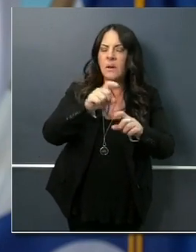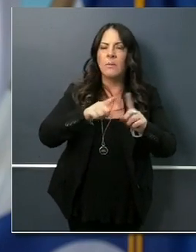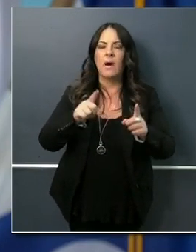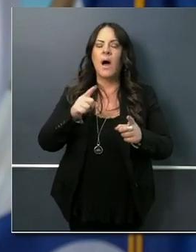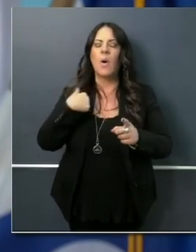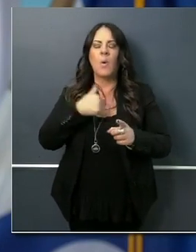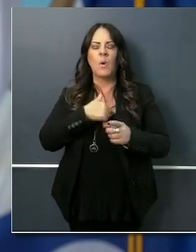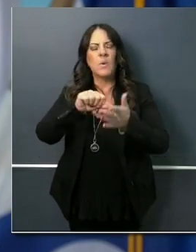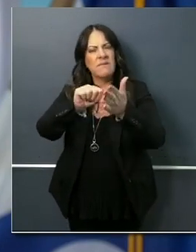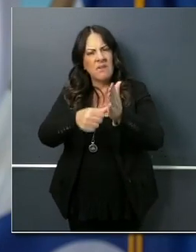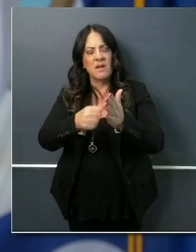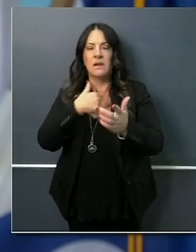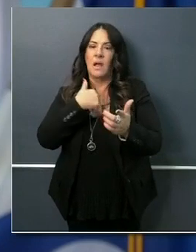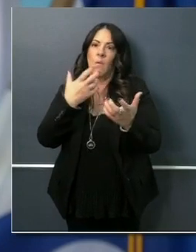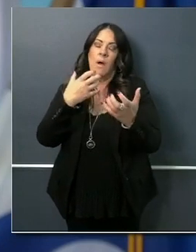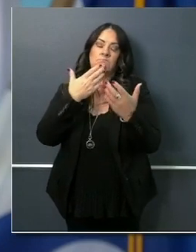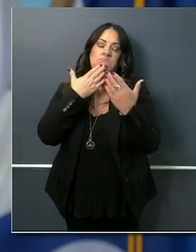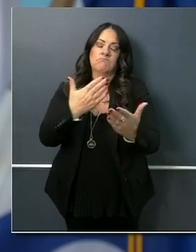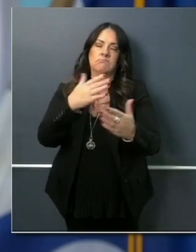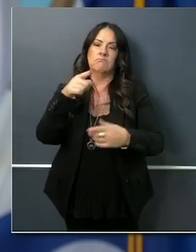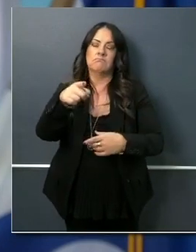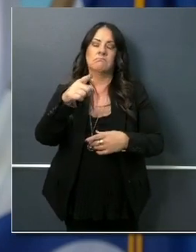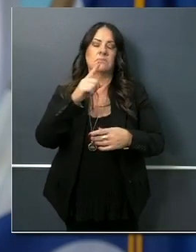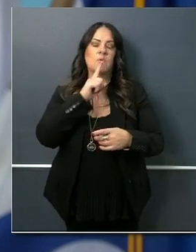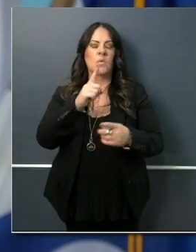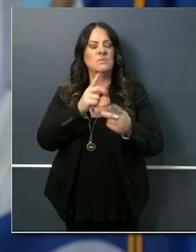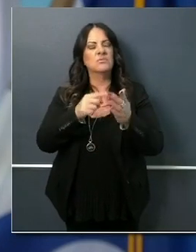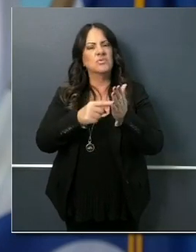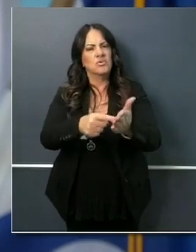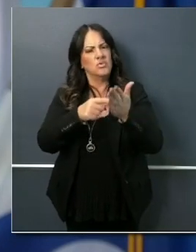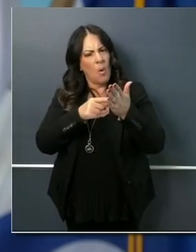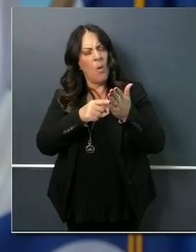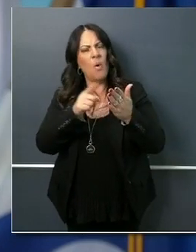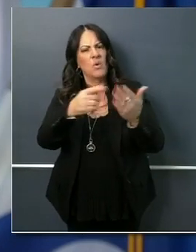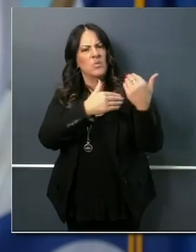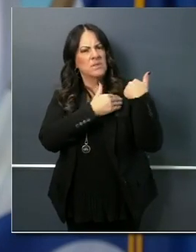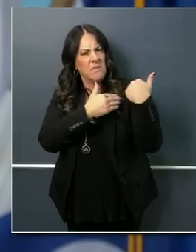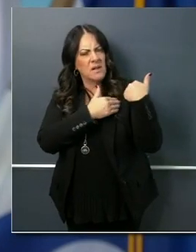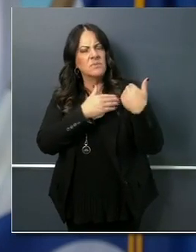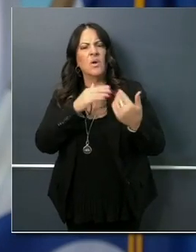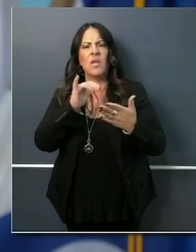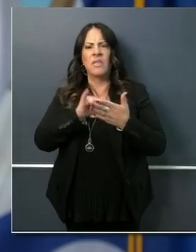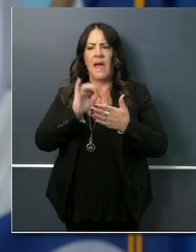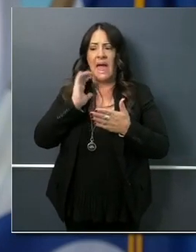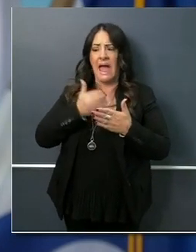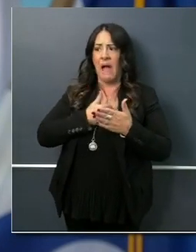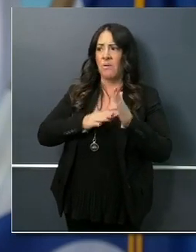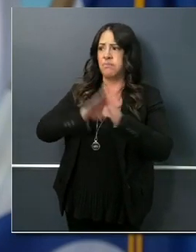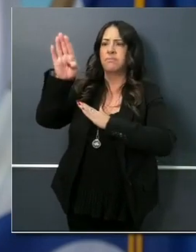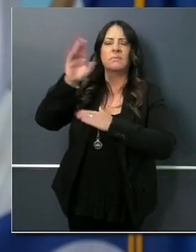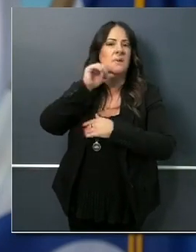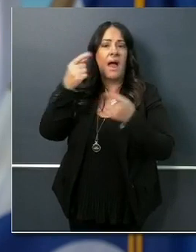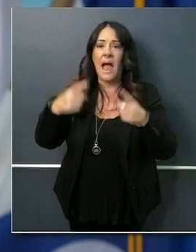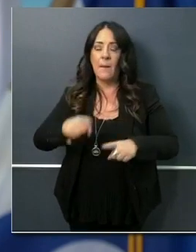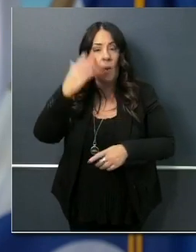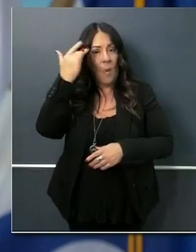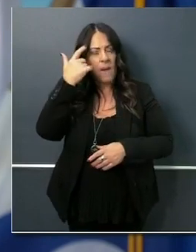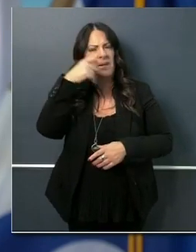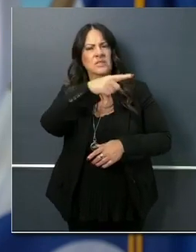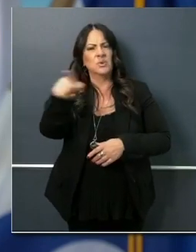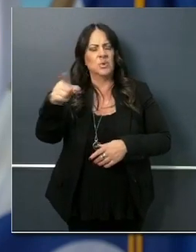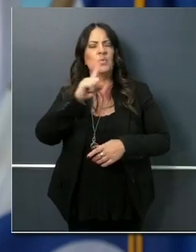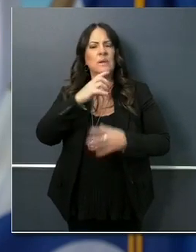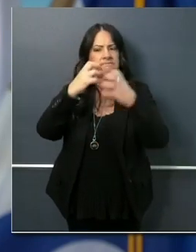we are so grateful to each and every one of you that are responsible for those numbers not being larger. You're responsible for those